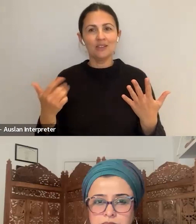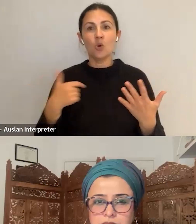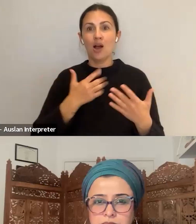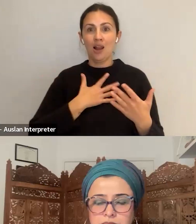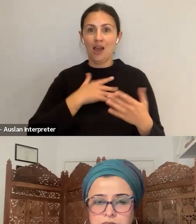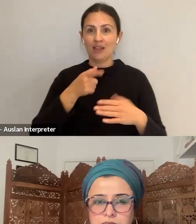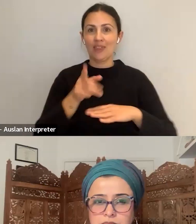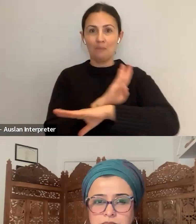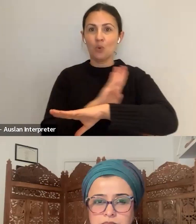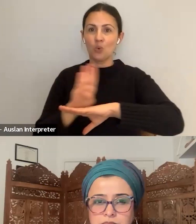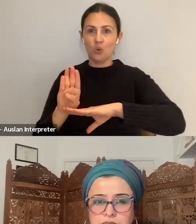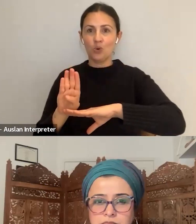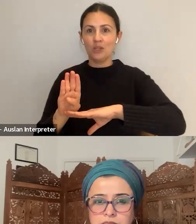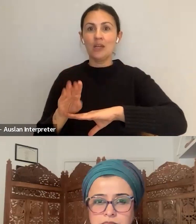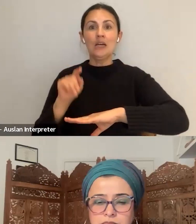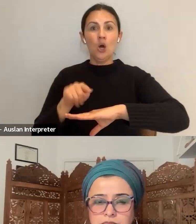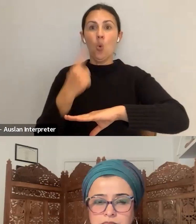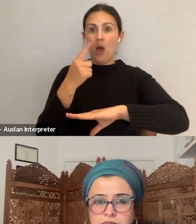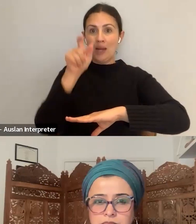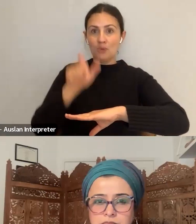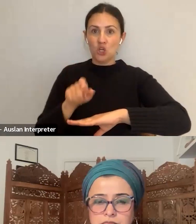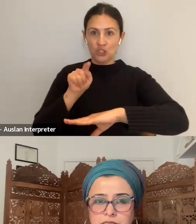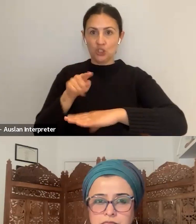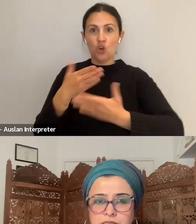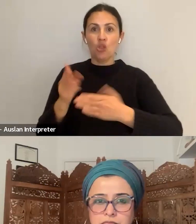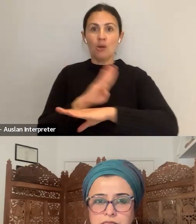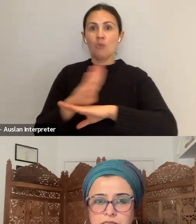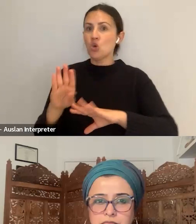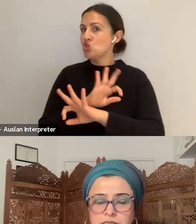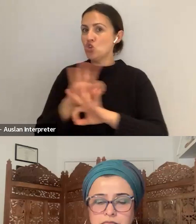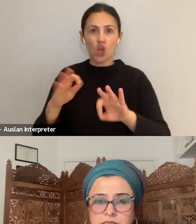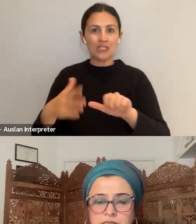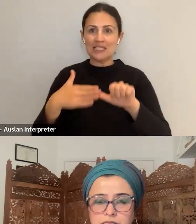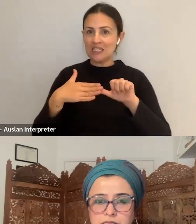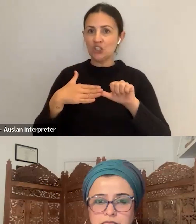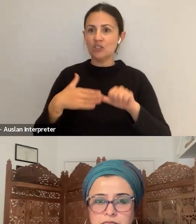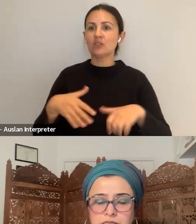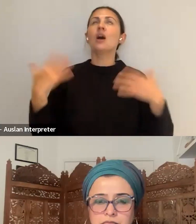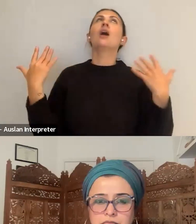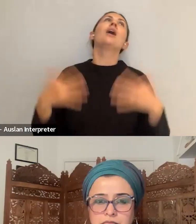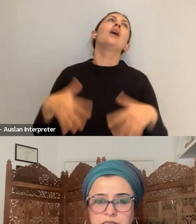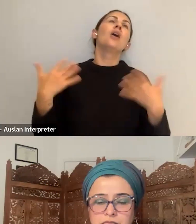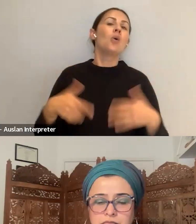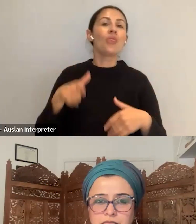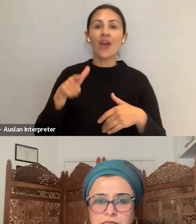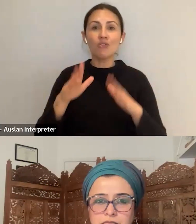exceptional non-Indigenous accomplices who would fulfill the dream board matrix every time,